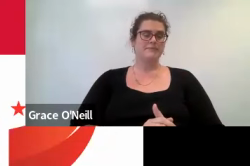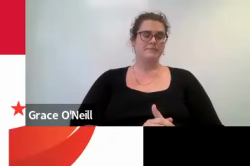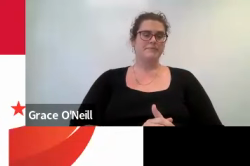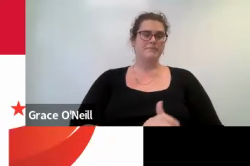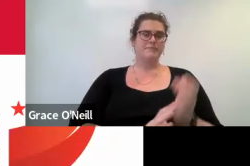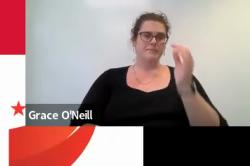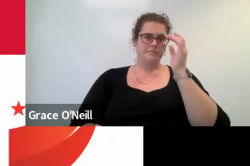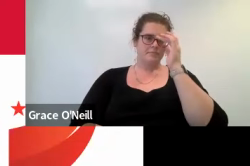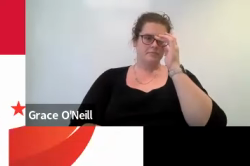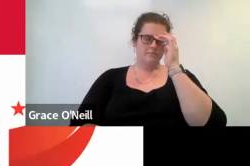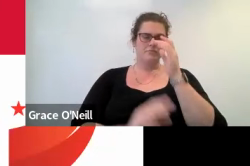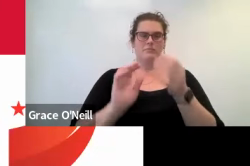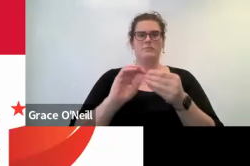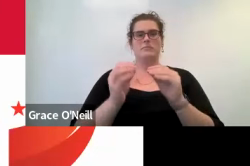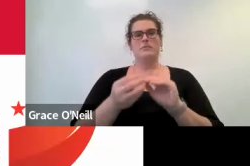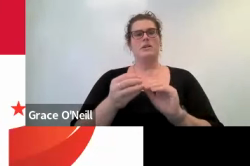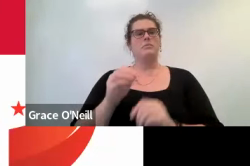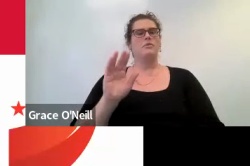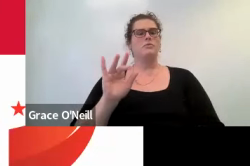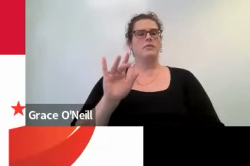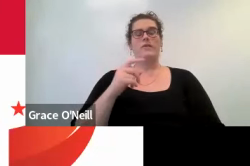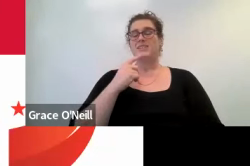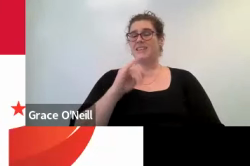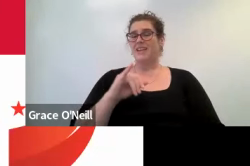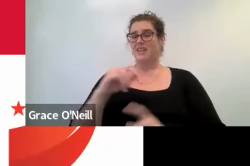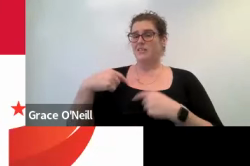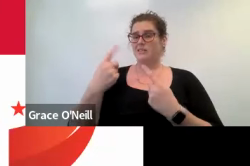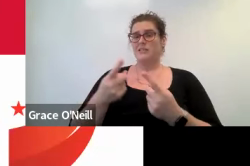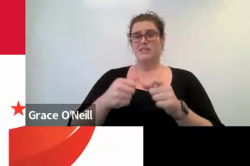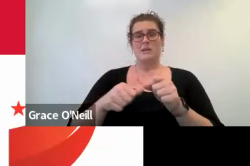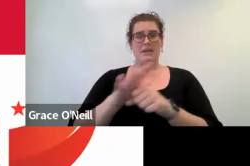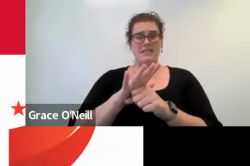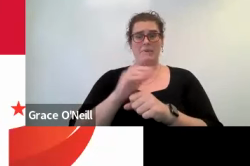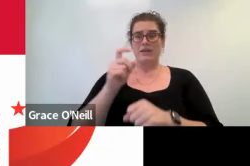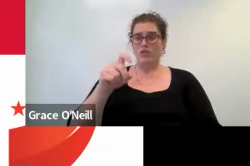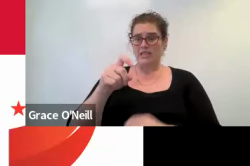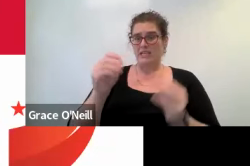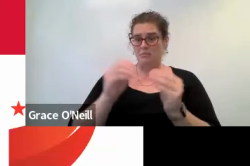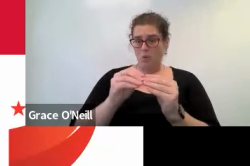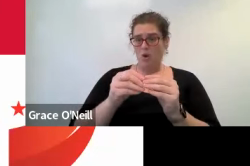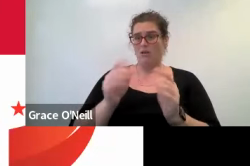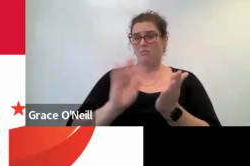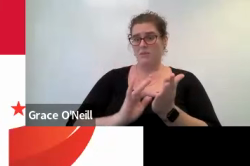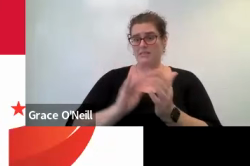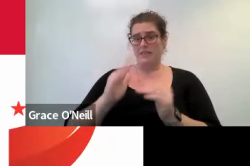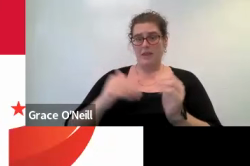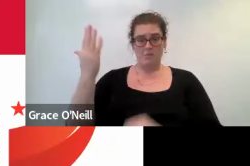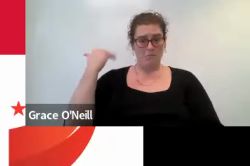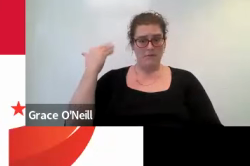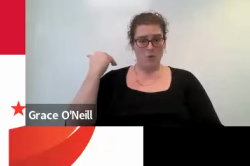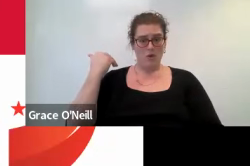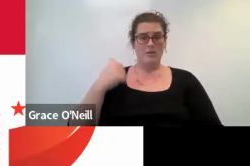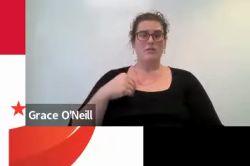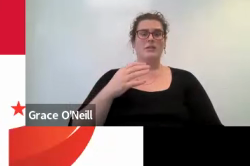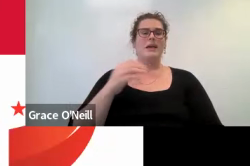Since the pandemic, have you needed medications more often than before? And 709 reported that they did